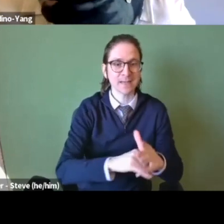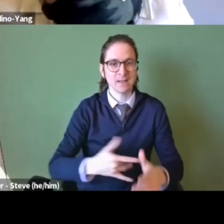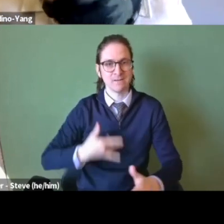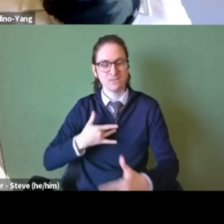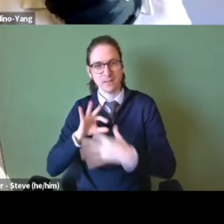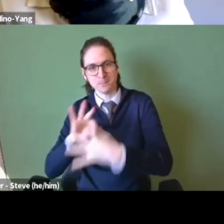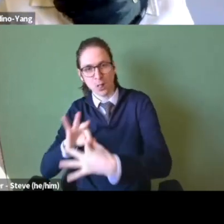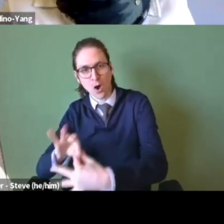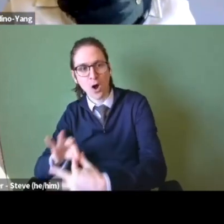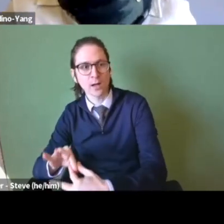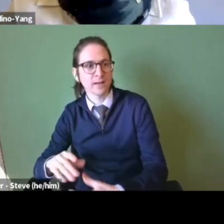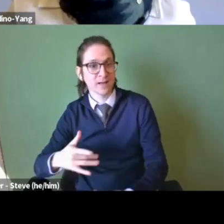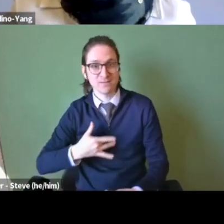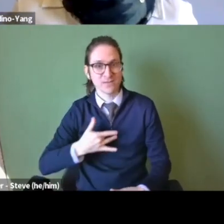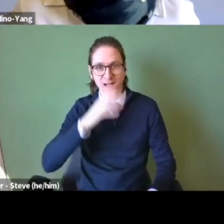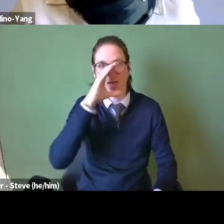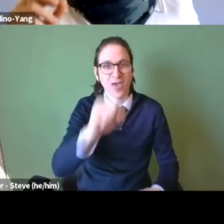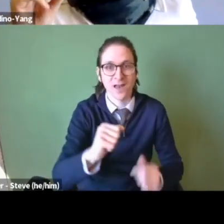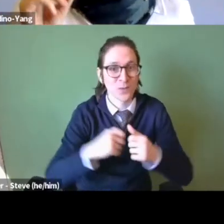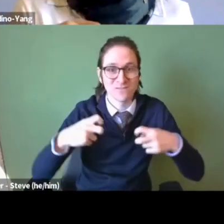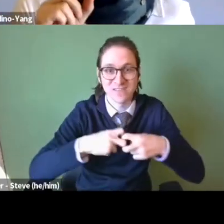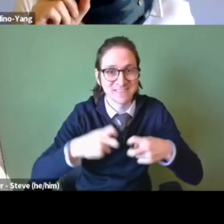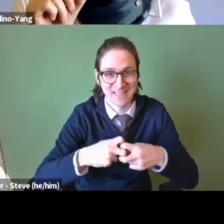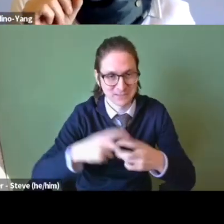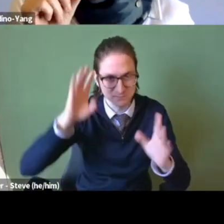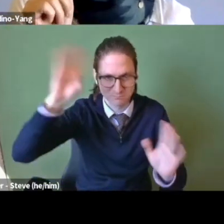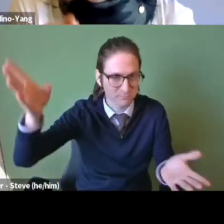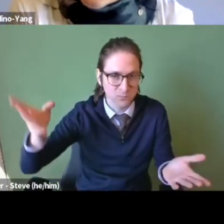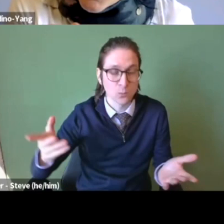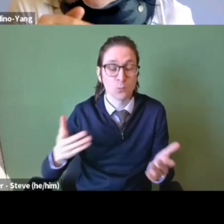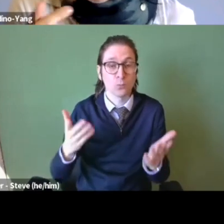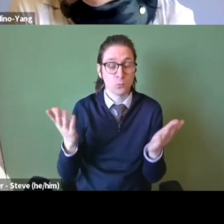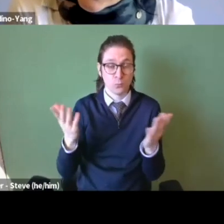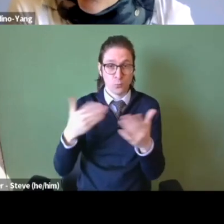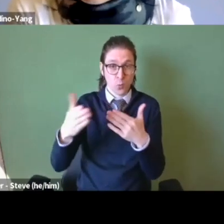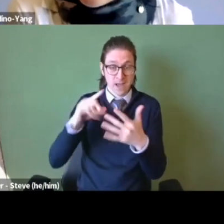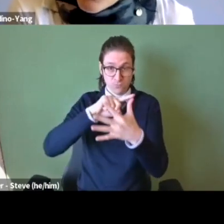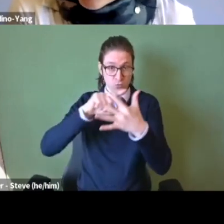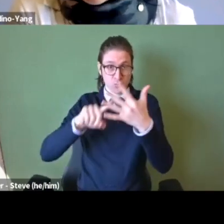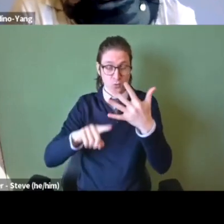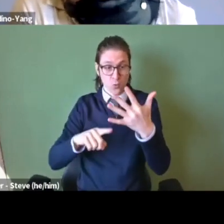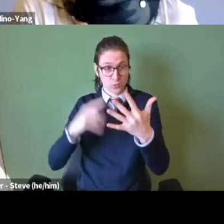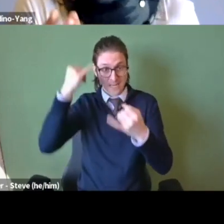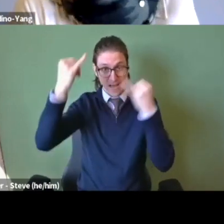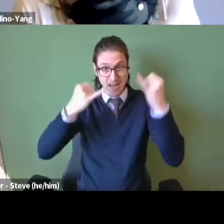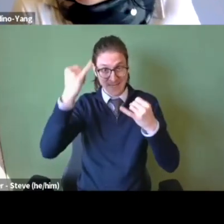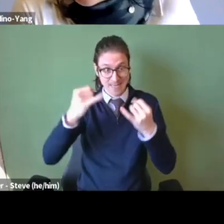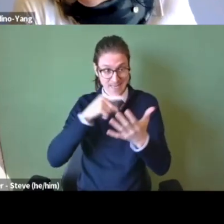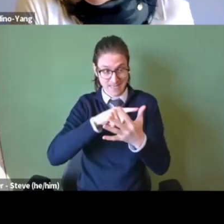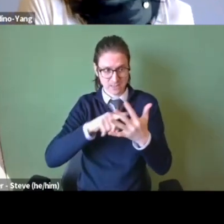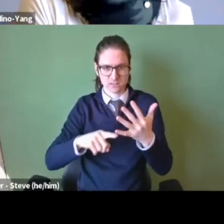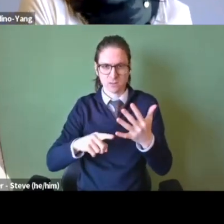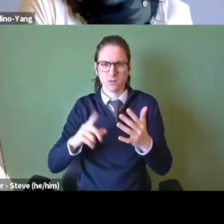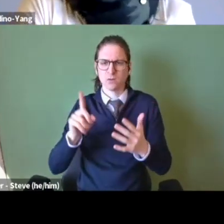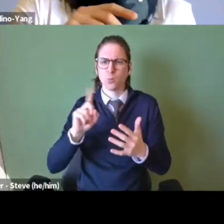physics, right? Whatever it is, those ideas get their power. The